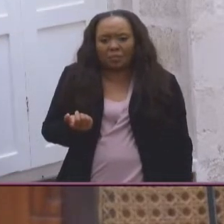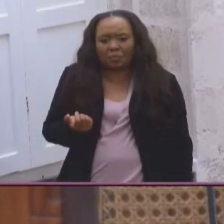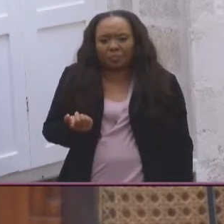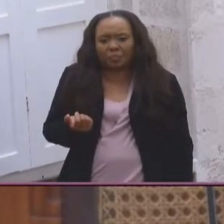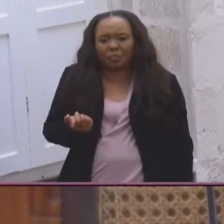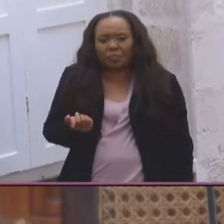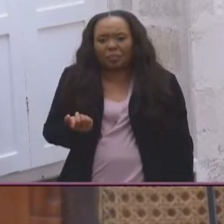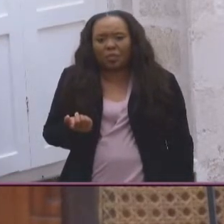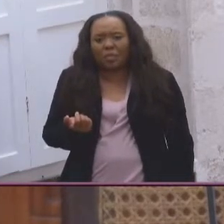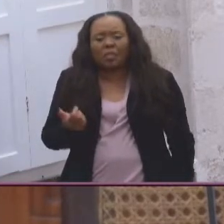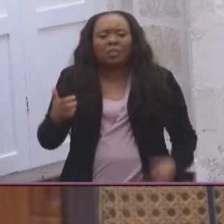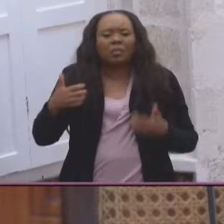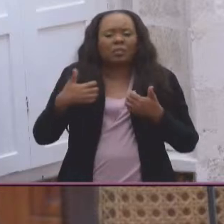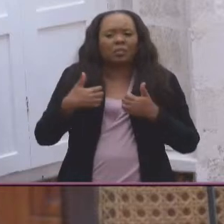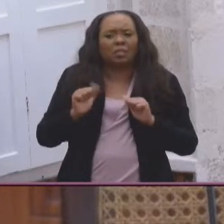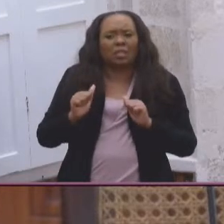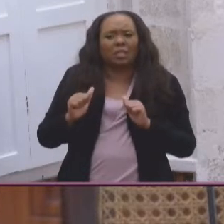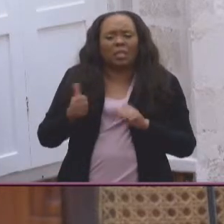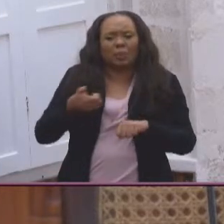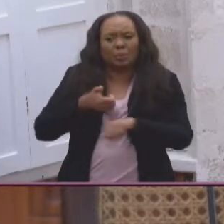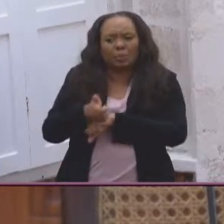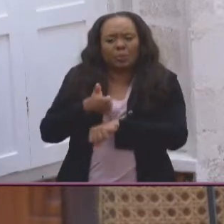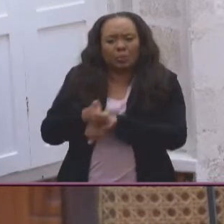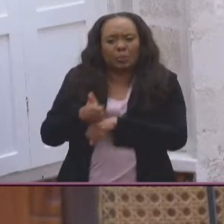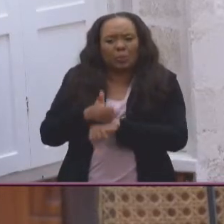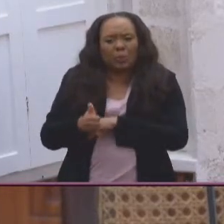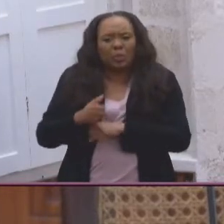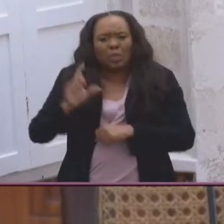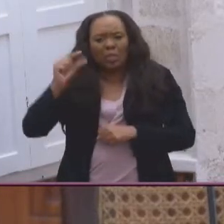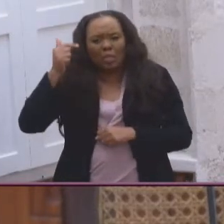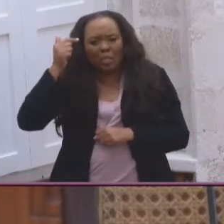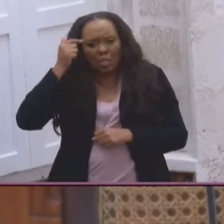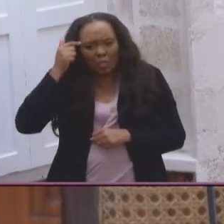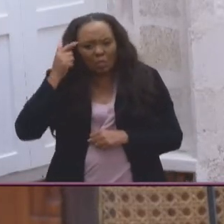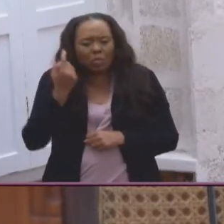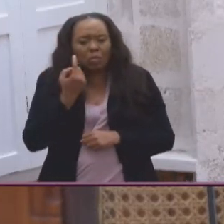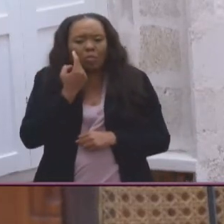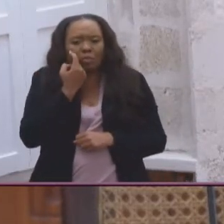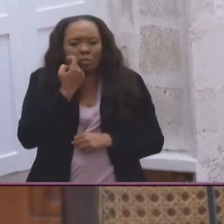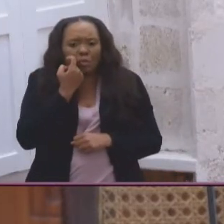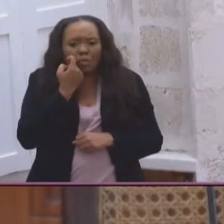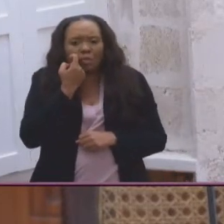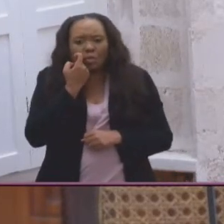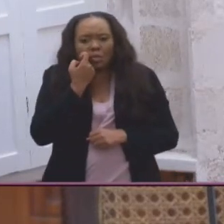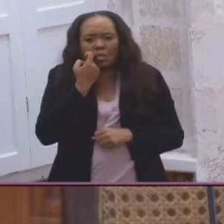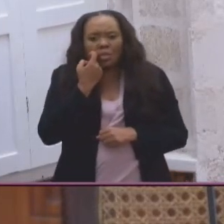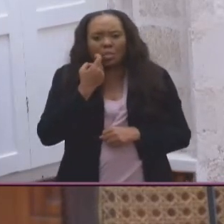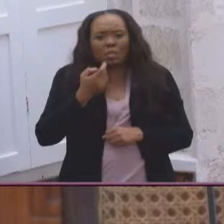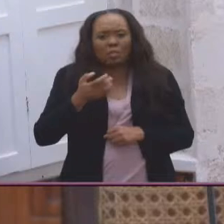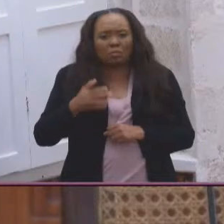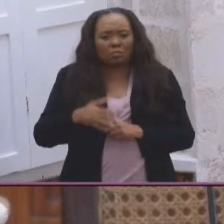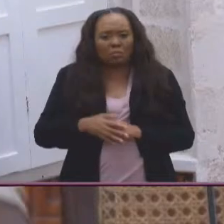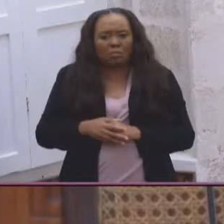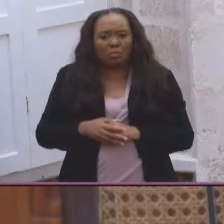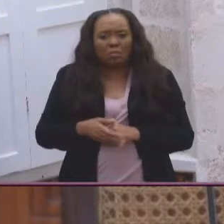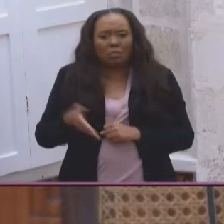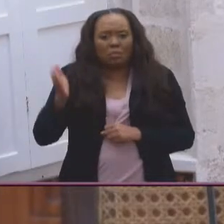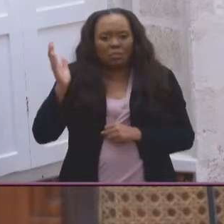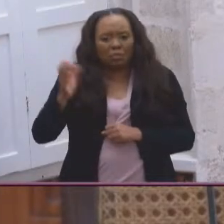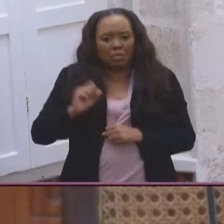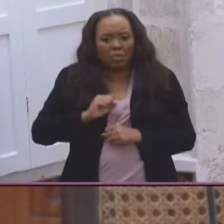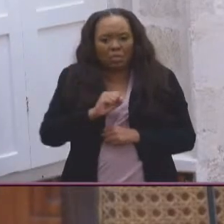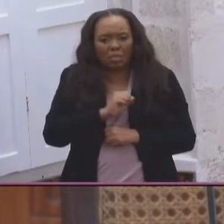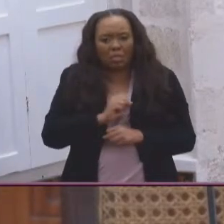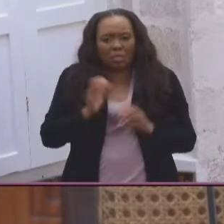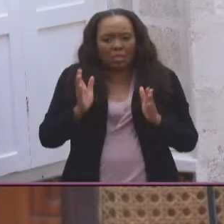deductive reasoning in the remarks made by the Honourable Senator